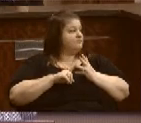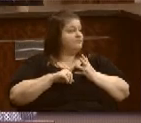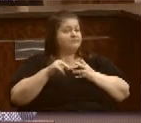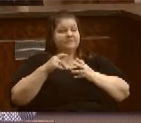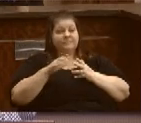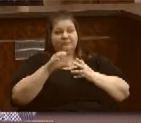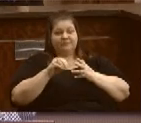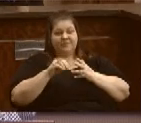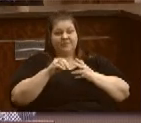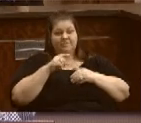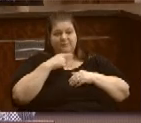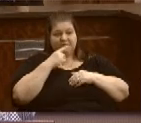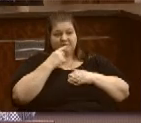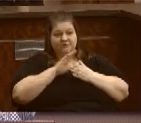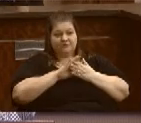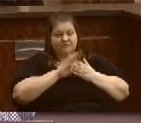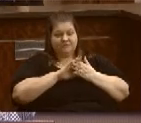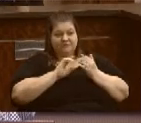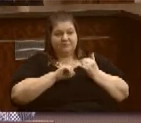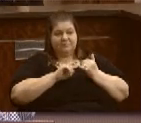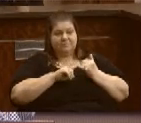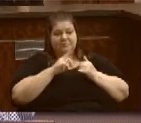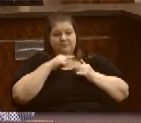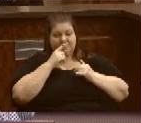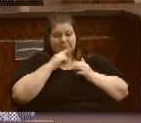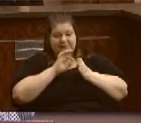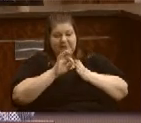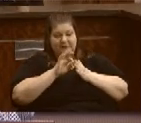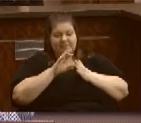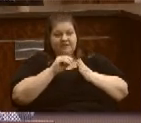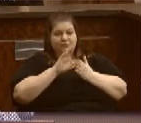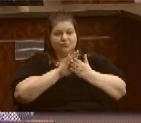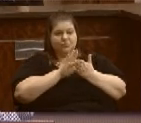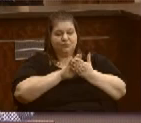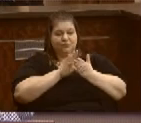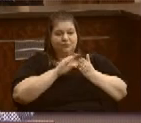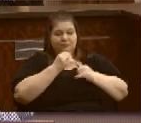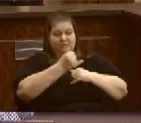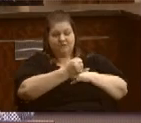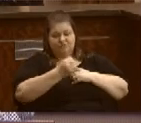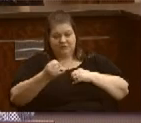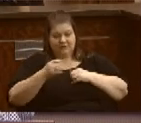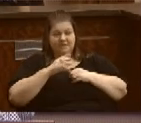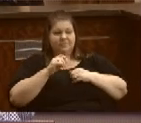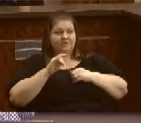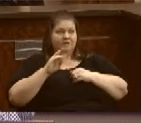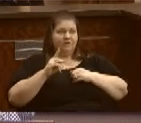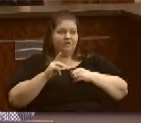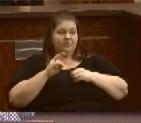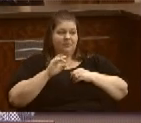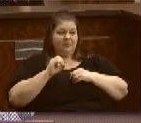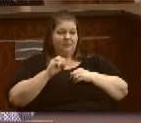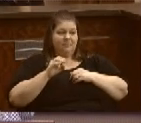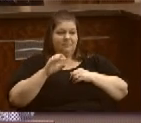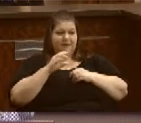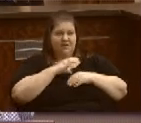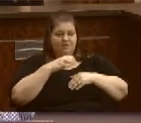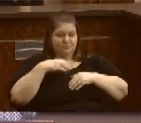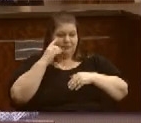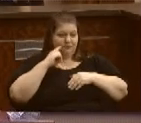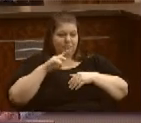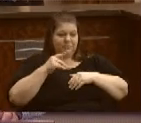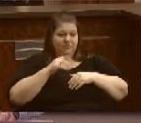Prince George's County Public Schools, Public Accounting and School Boundaries, and the Clerk of the County of the Council for Prince George's